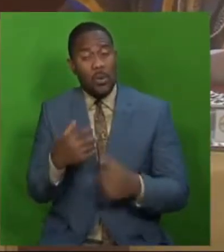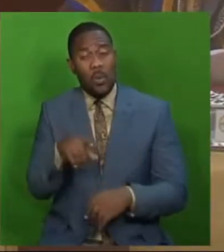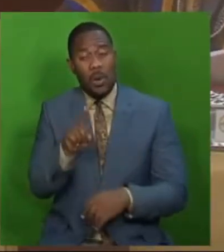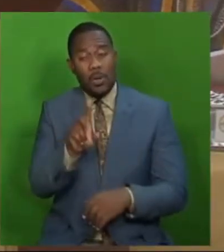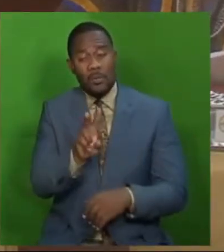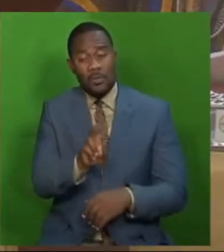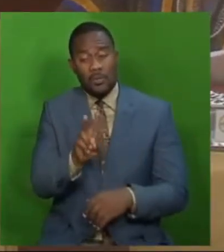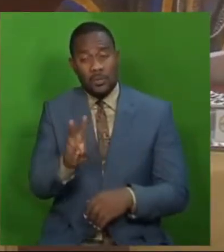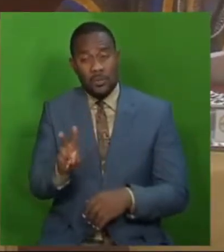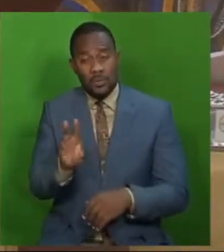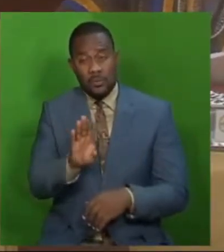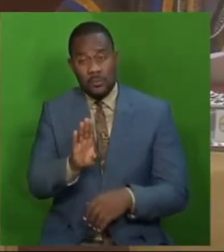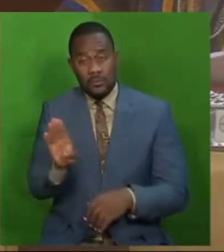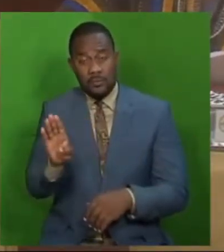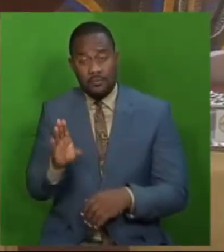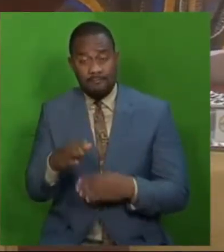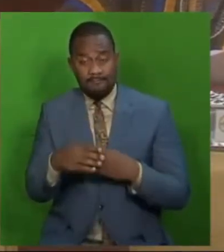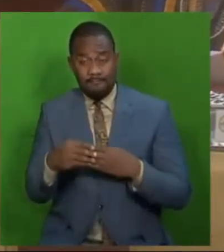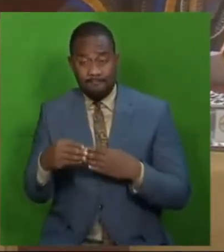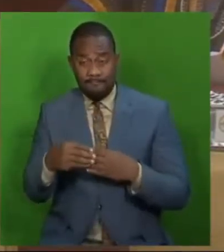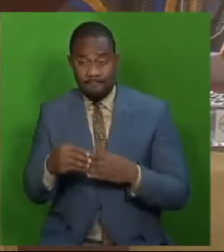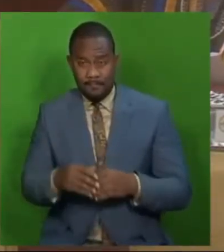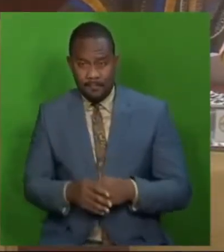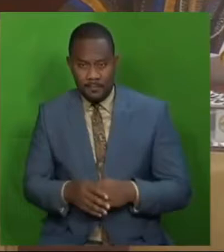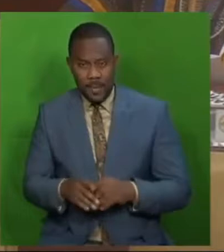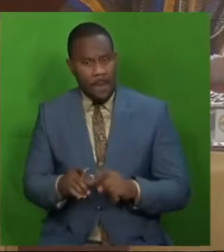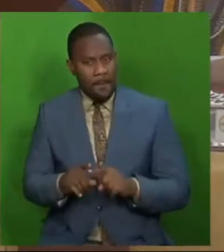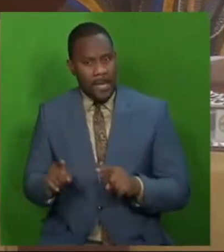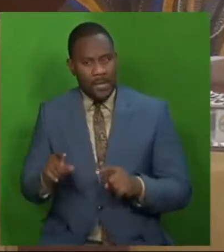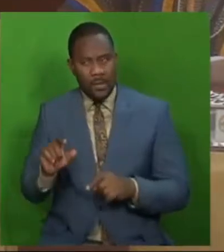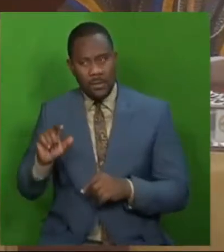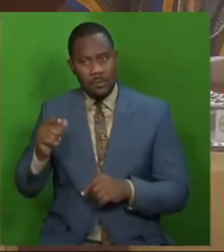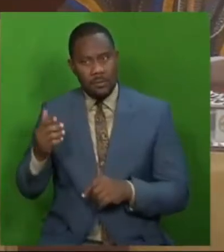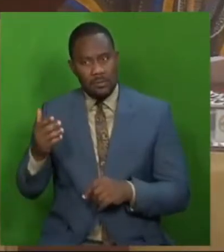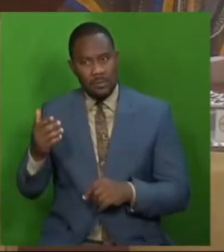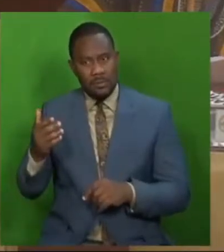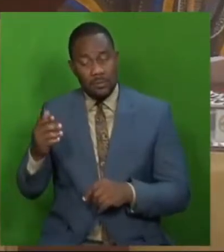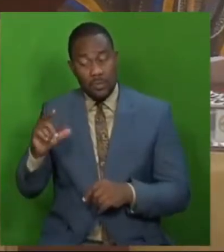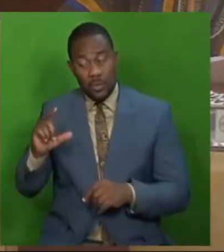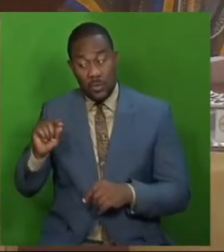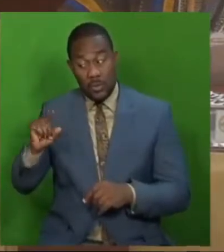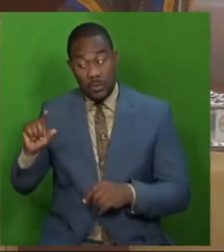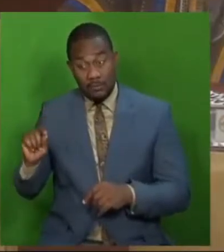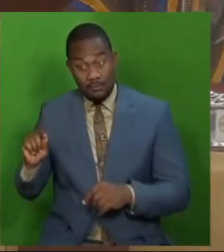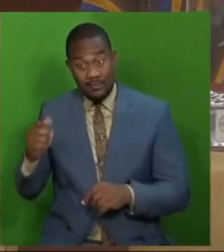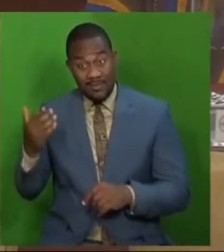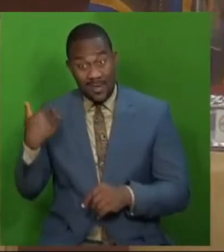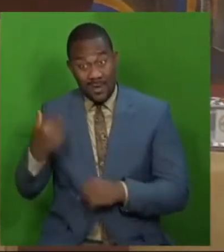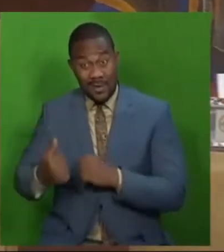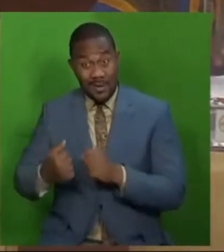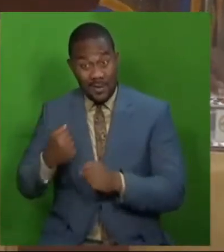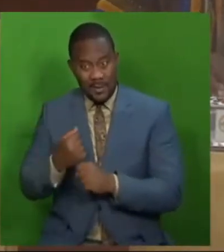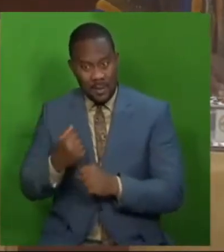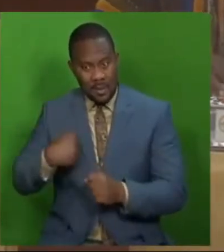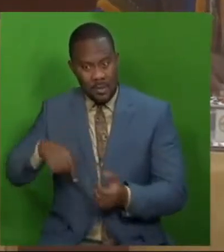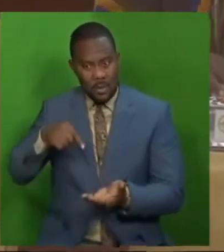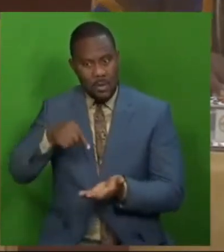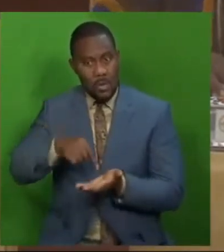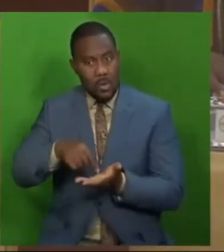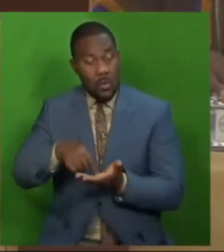122 billion. In December 2020, the debt of our nation has been